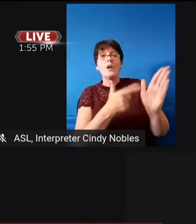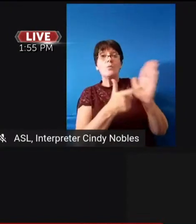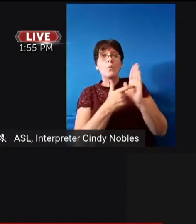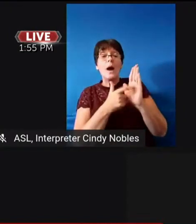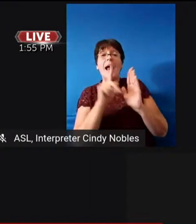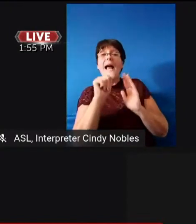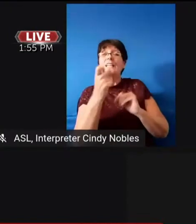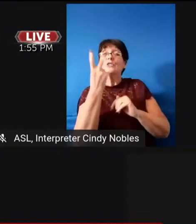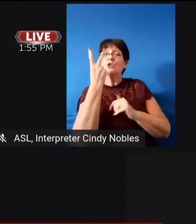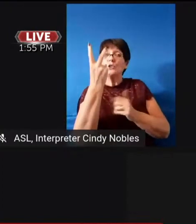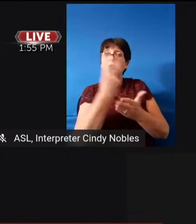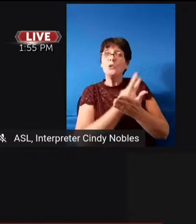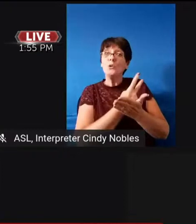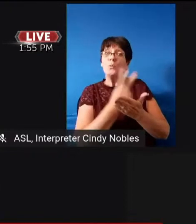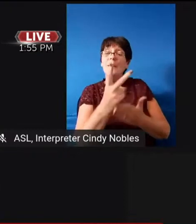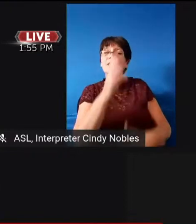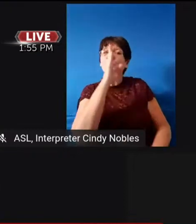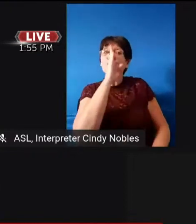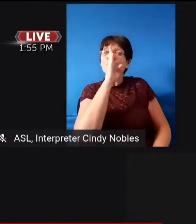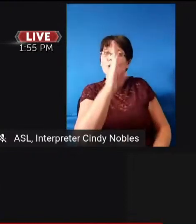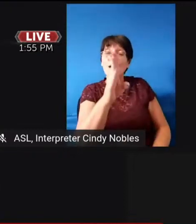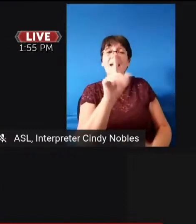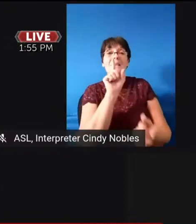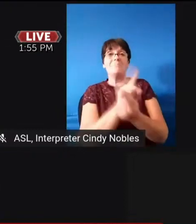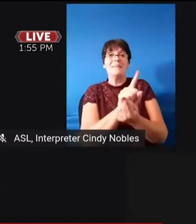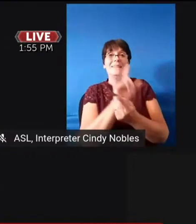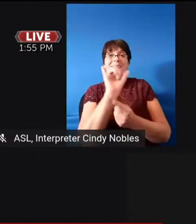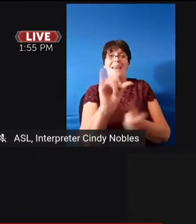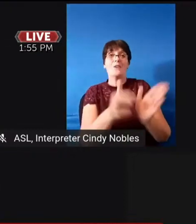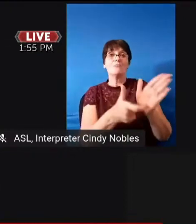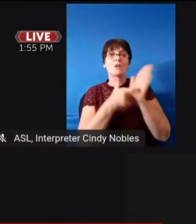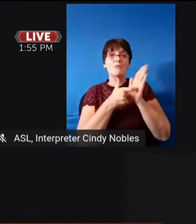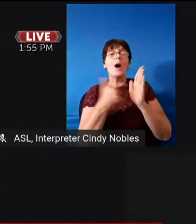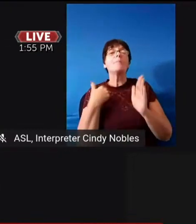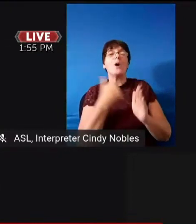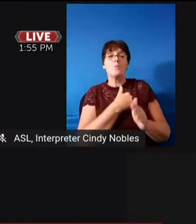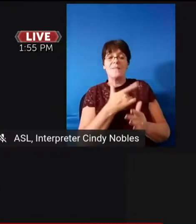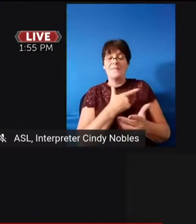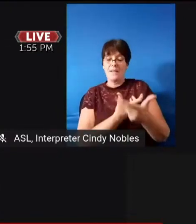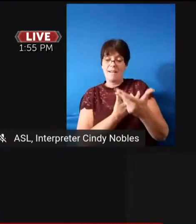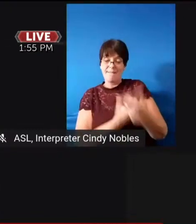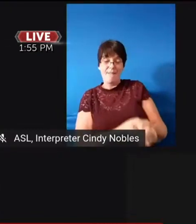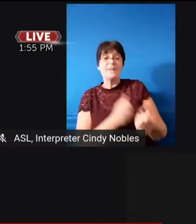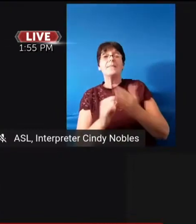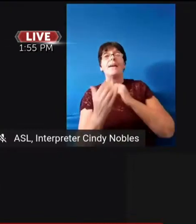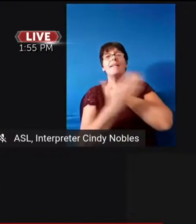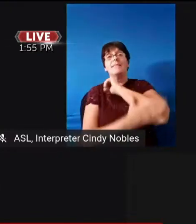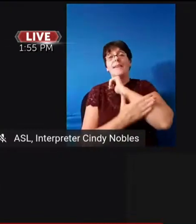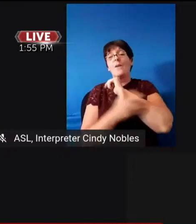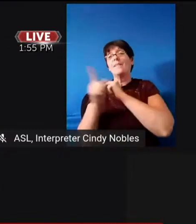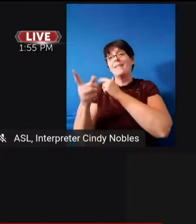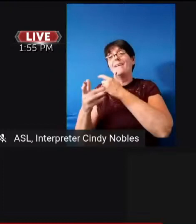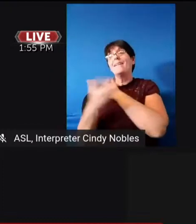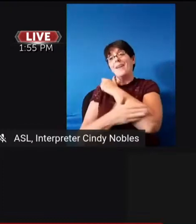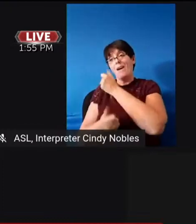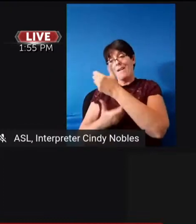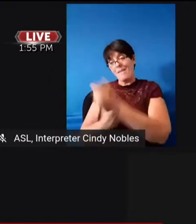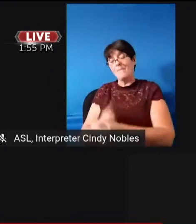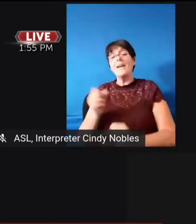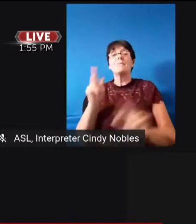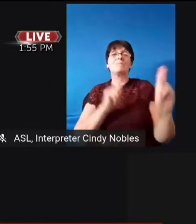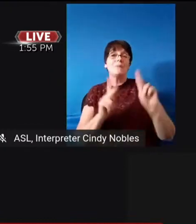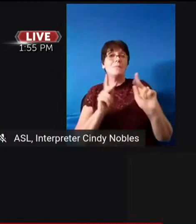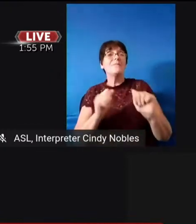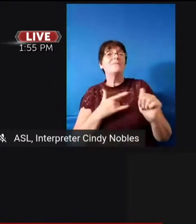2 consecutive weeks of meeting that threshold. So we can be confident, the county can be confident, residents can be confident